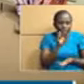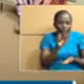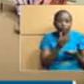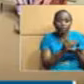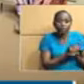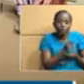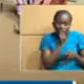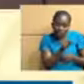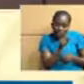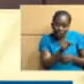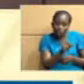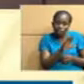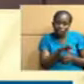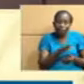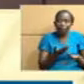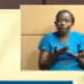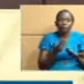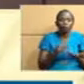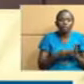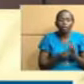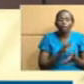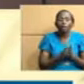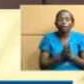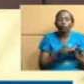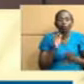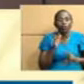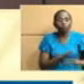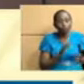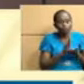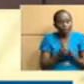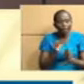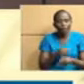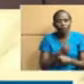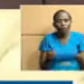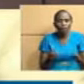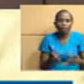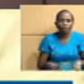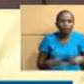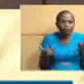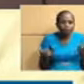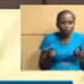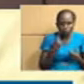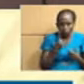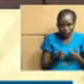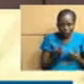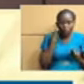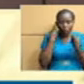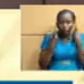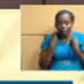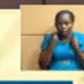into that as a side income, they are becoming even more vulnerable, because they can't fall back on that to survive. And I just imagine